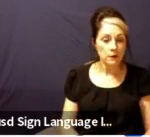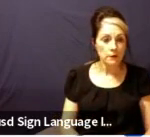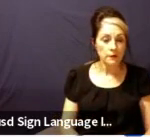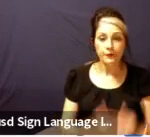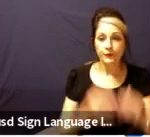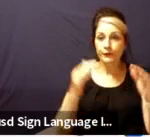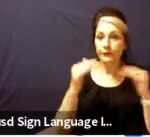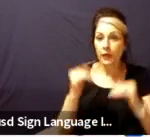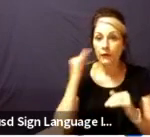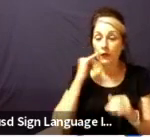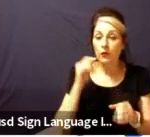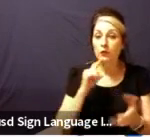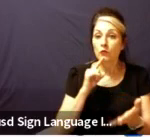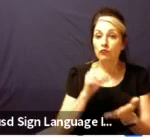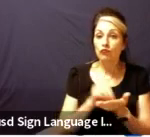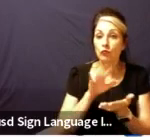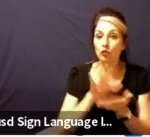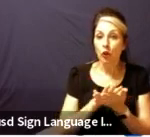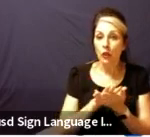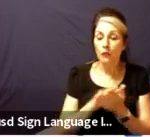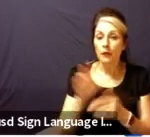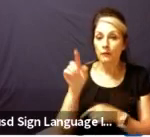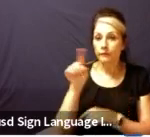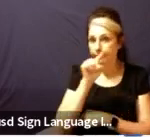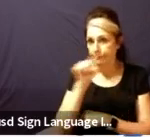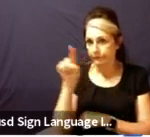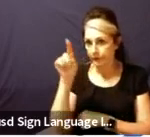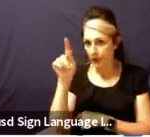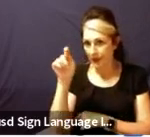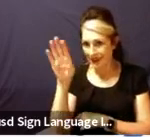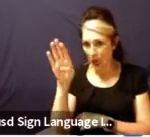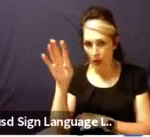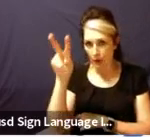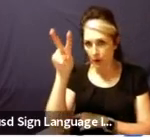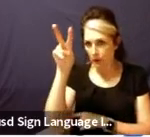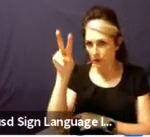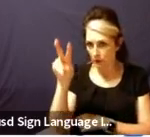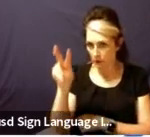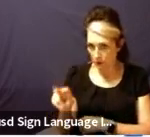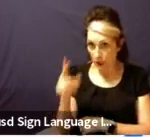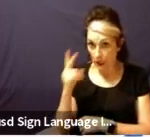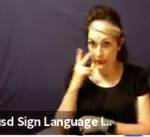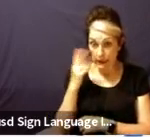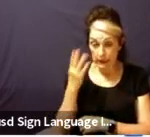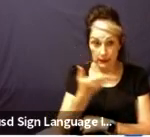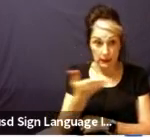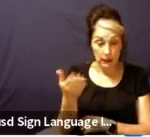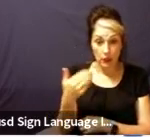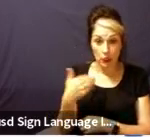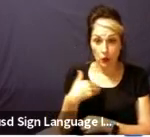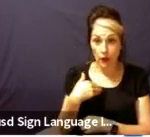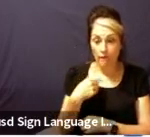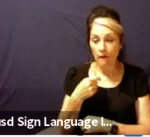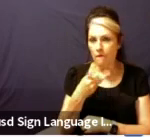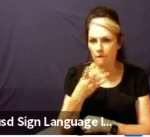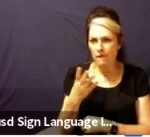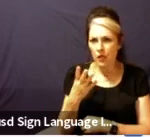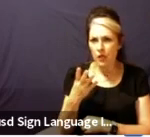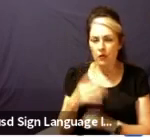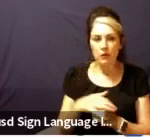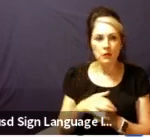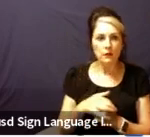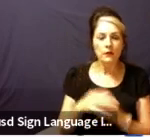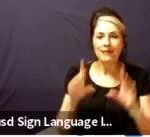Next is the documents tab. Under documents, as you can see here, we have quite a few documents. We have some